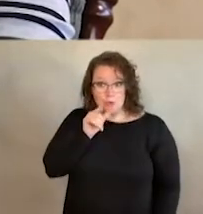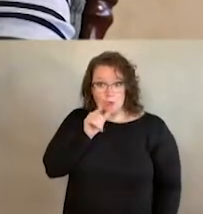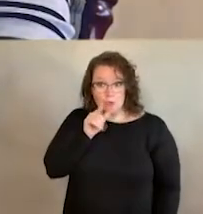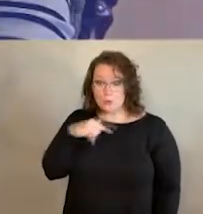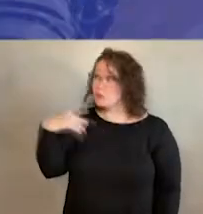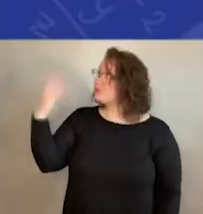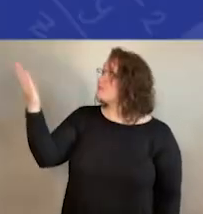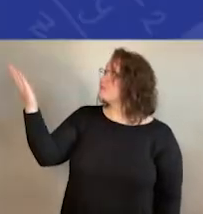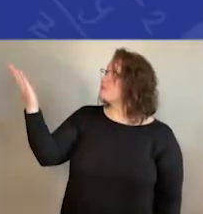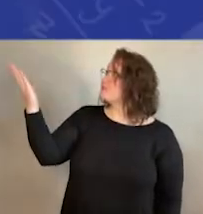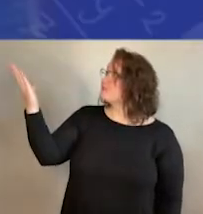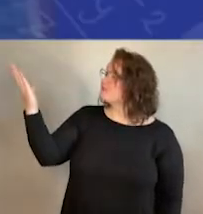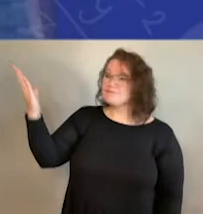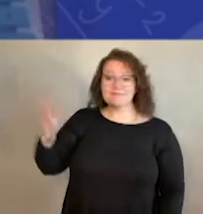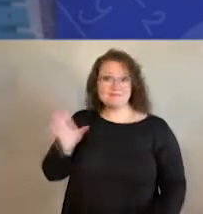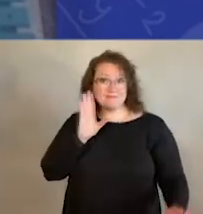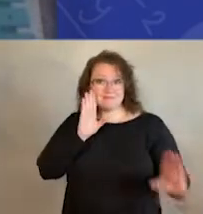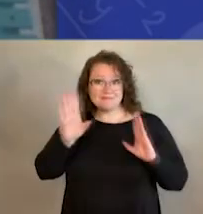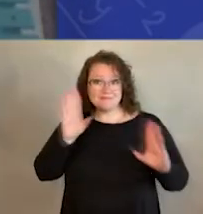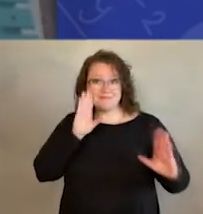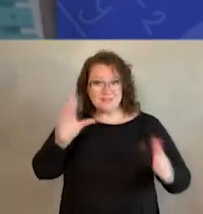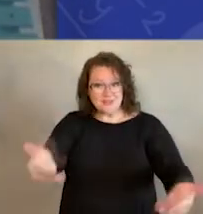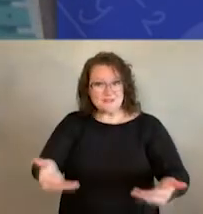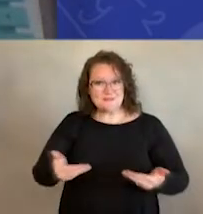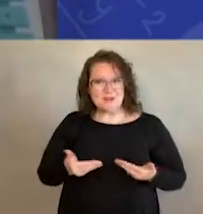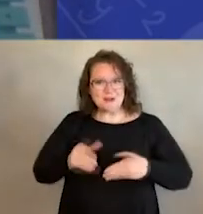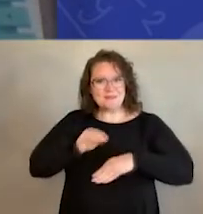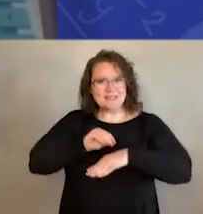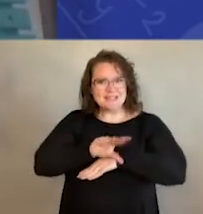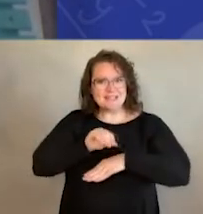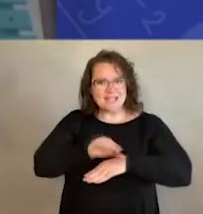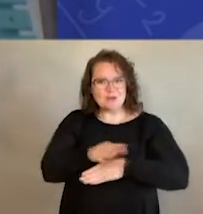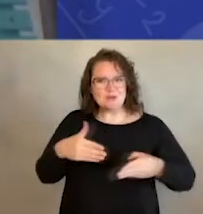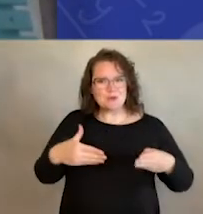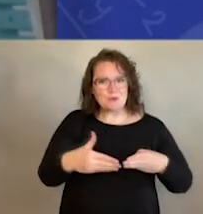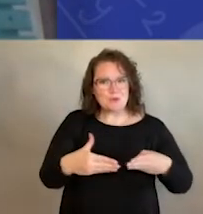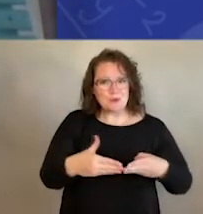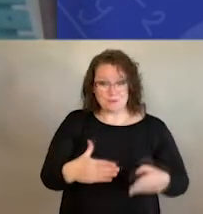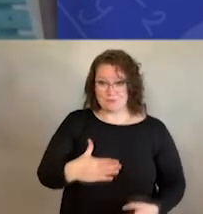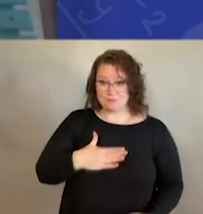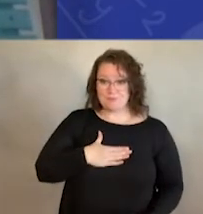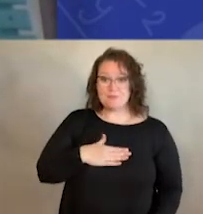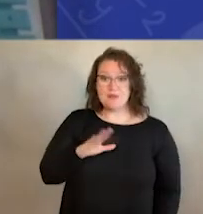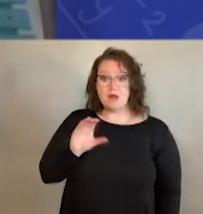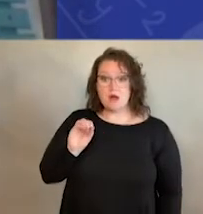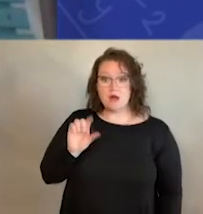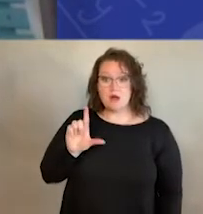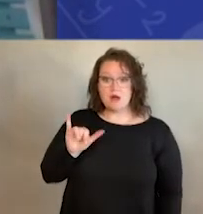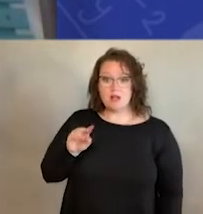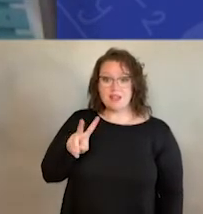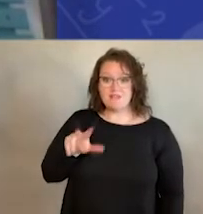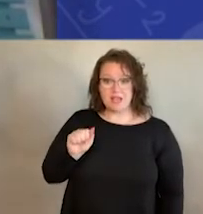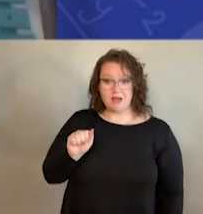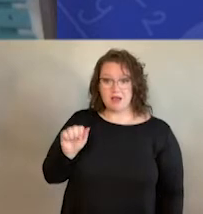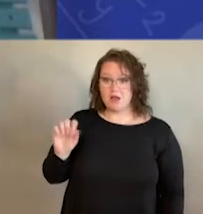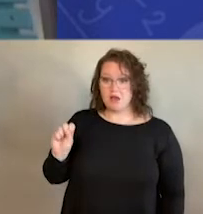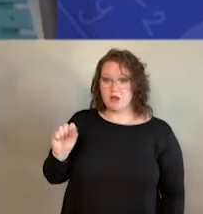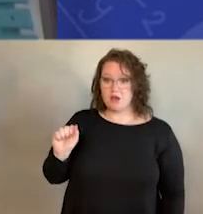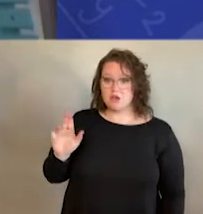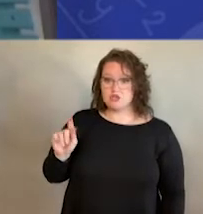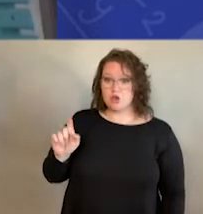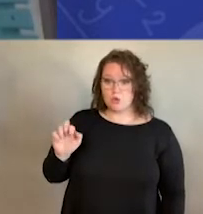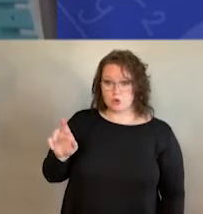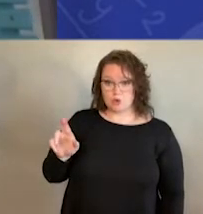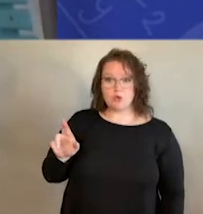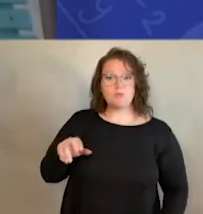Corner today. Hello, and welcome to the Counselor's Corner. I'm Olivia Salter, school counselor at Ridgewood